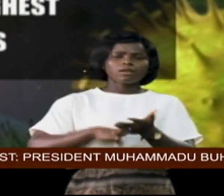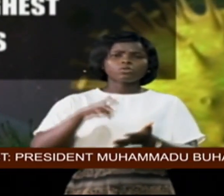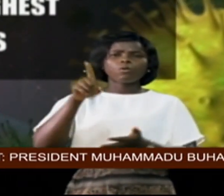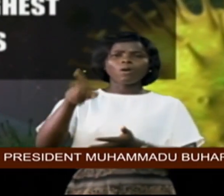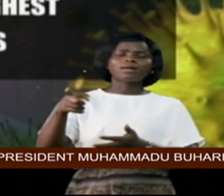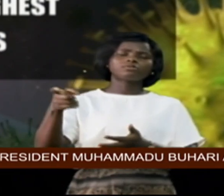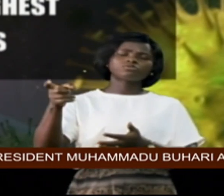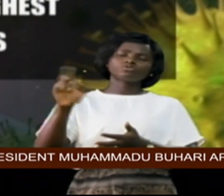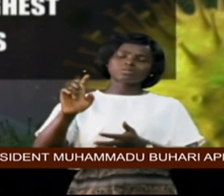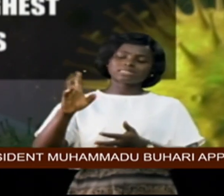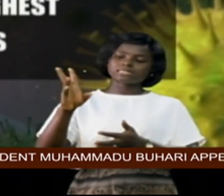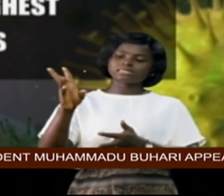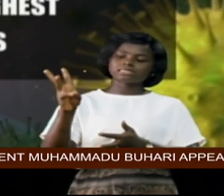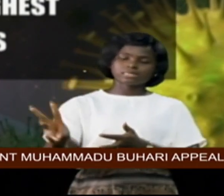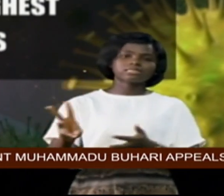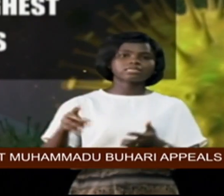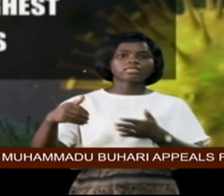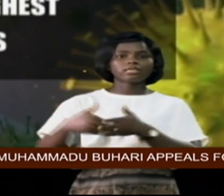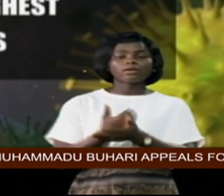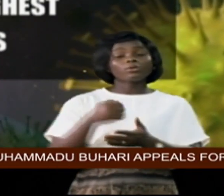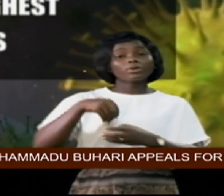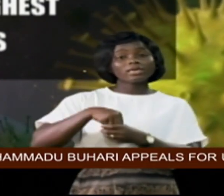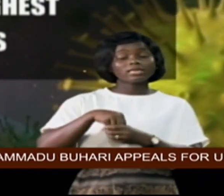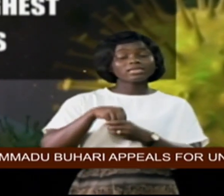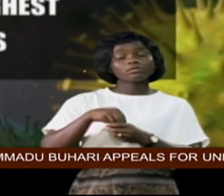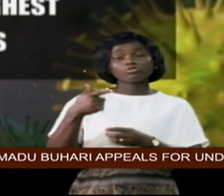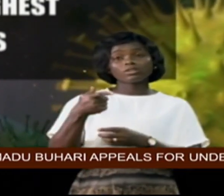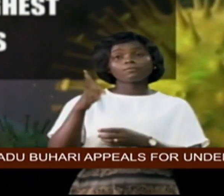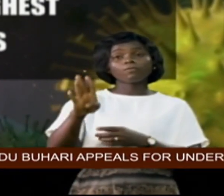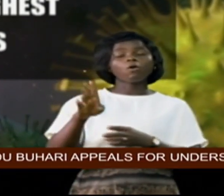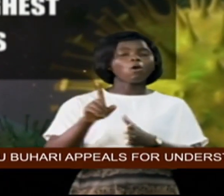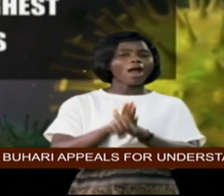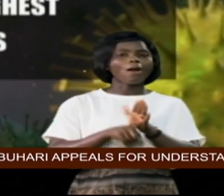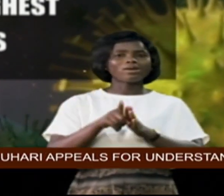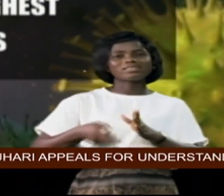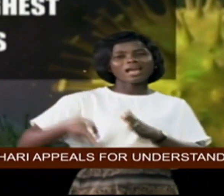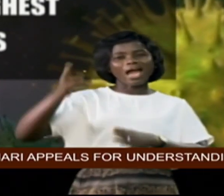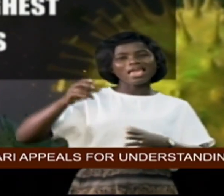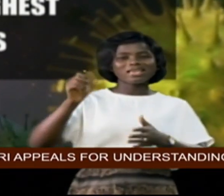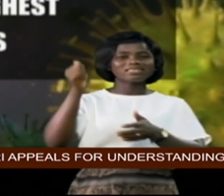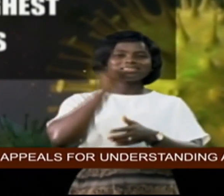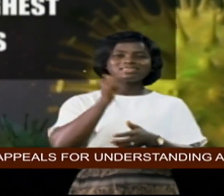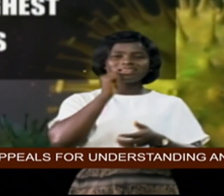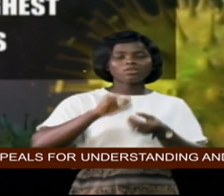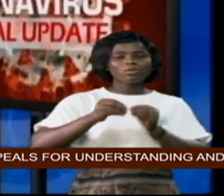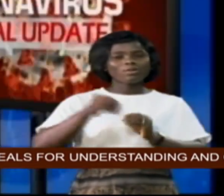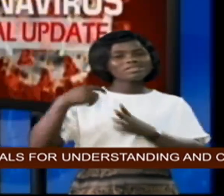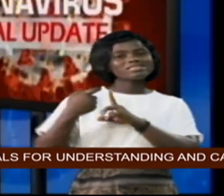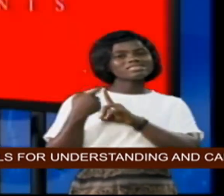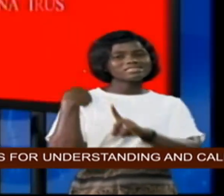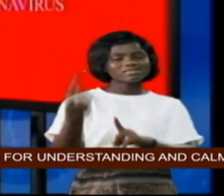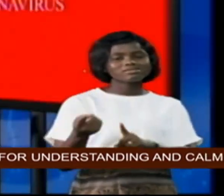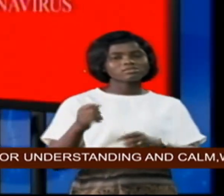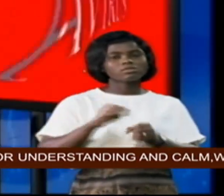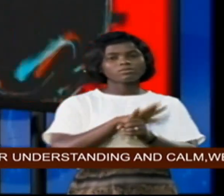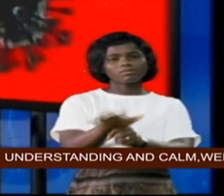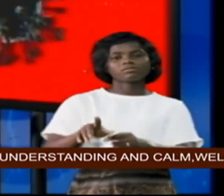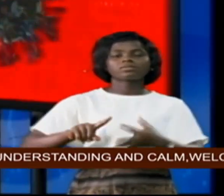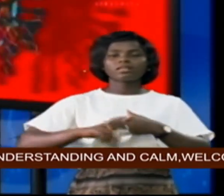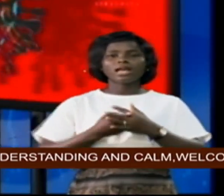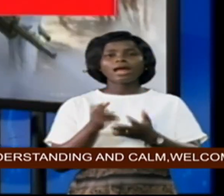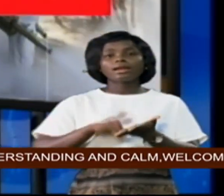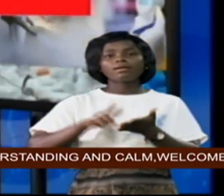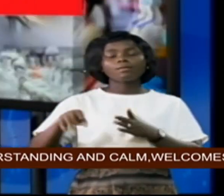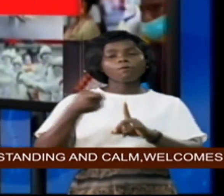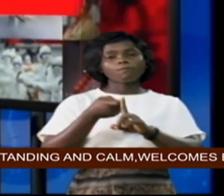4,126 new COVID-19 infections in 24 hours, its highest daily figure since the pandemic began. And a report from South